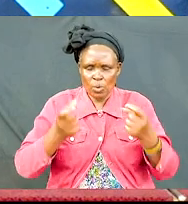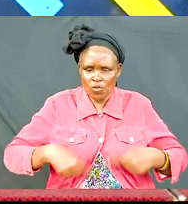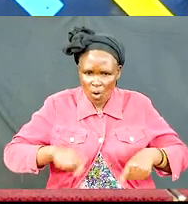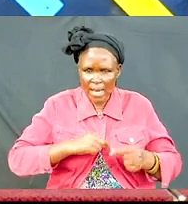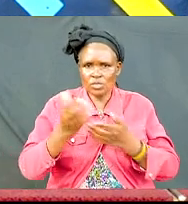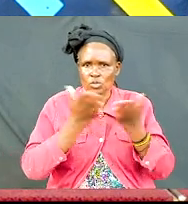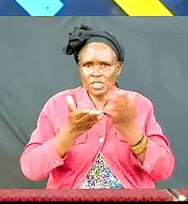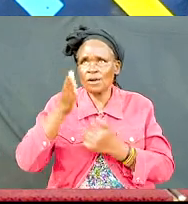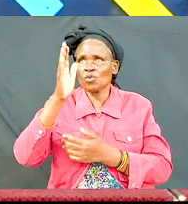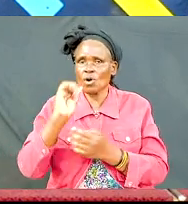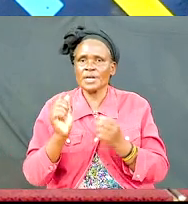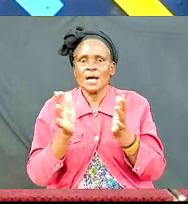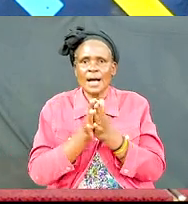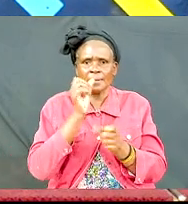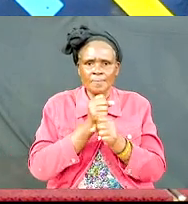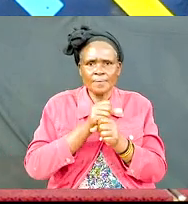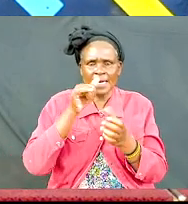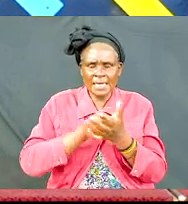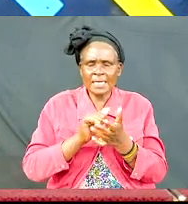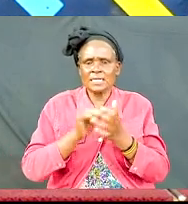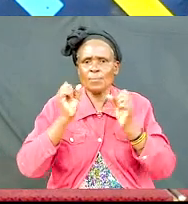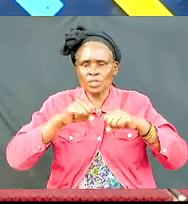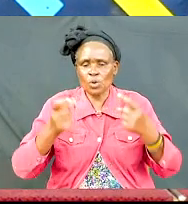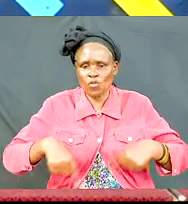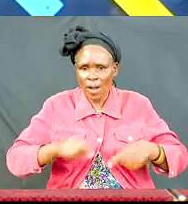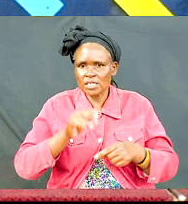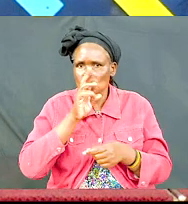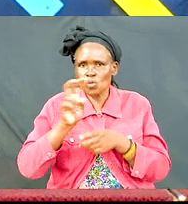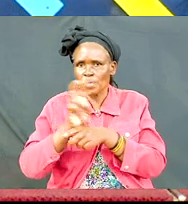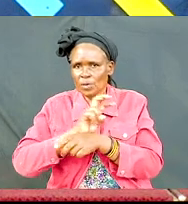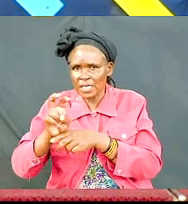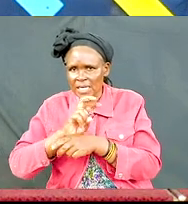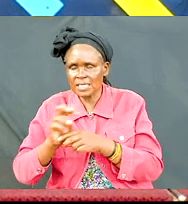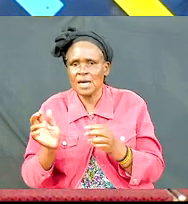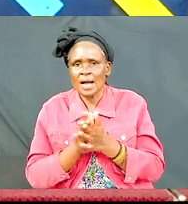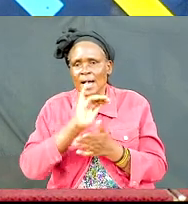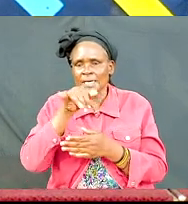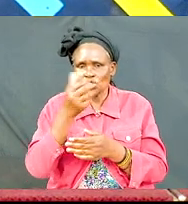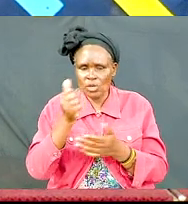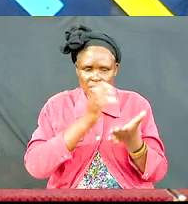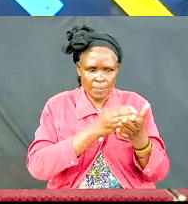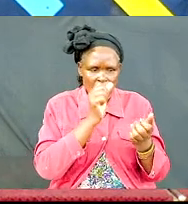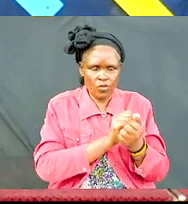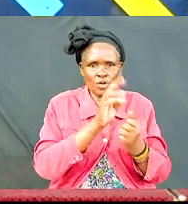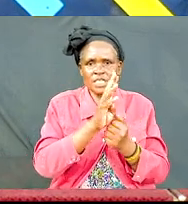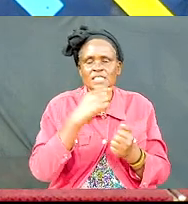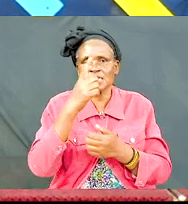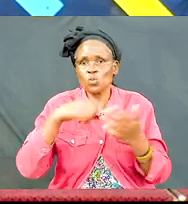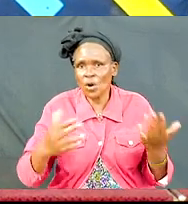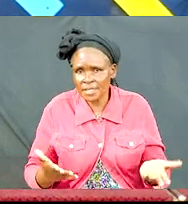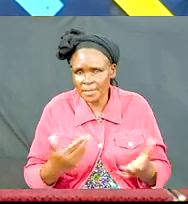Making it possible for us even to be witness. Look at another promise, John chapter 14. And it